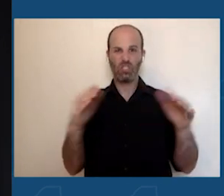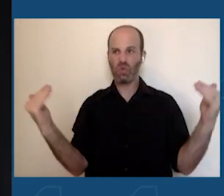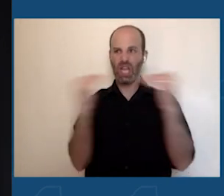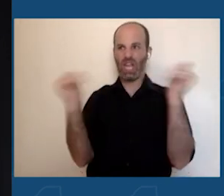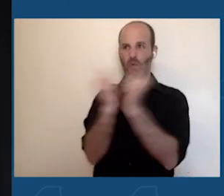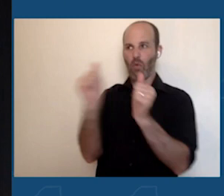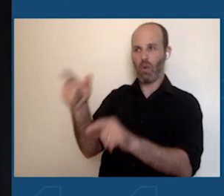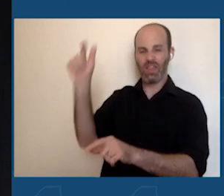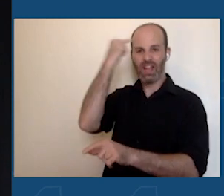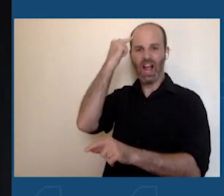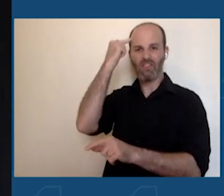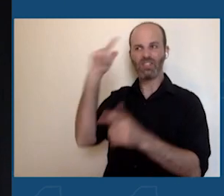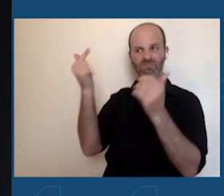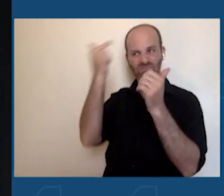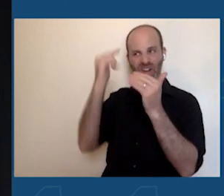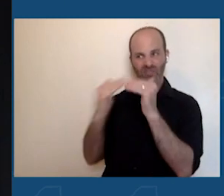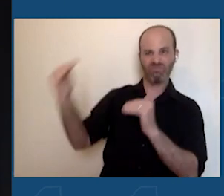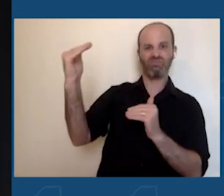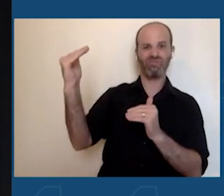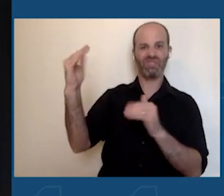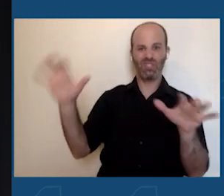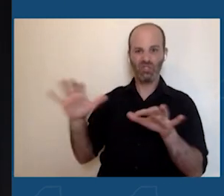that.